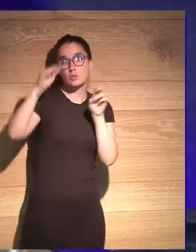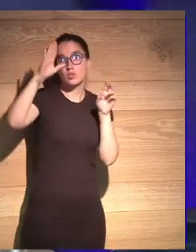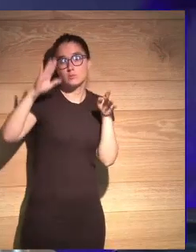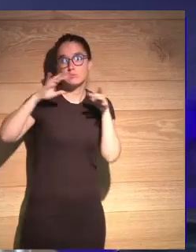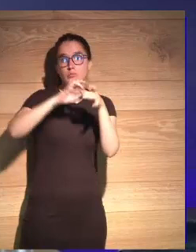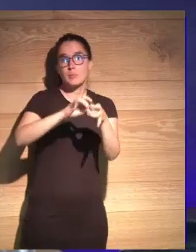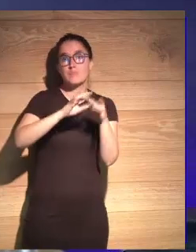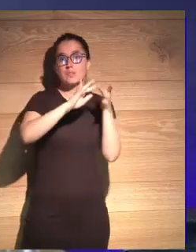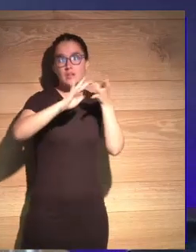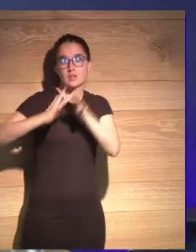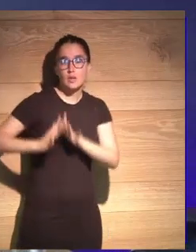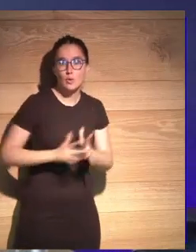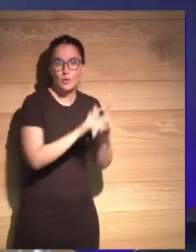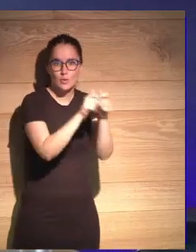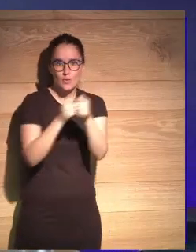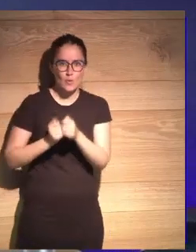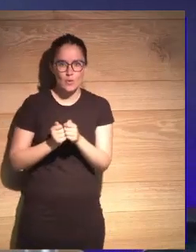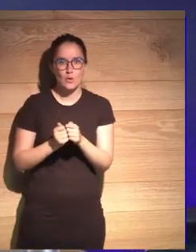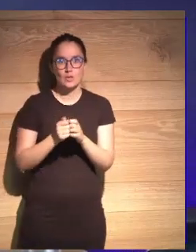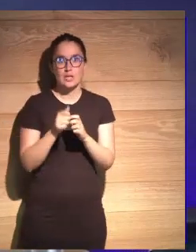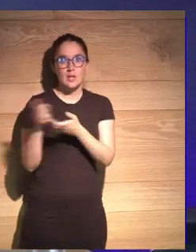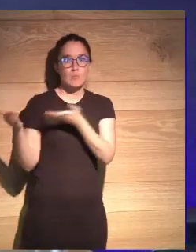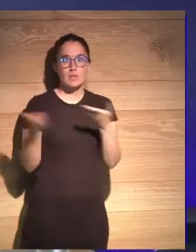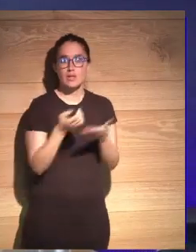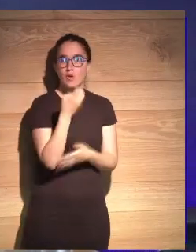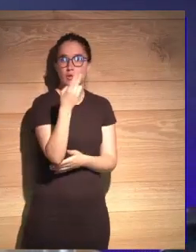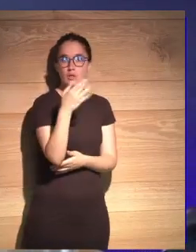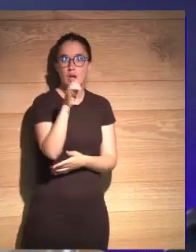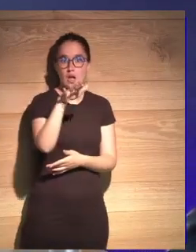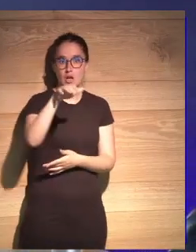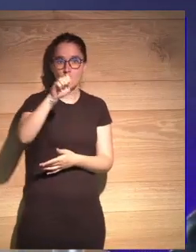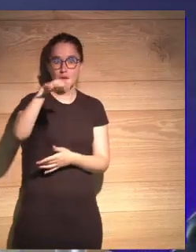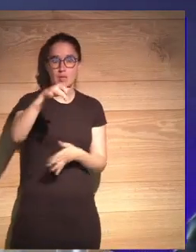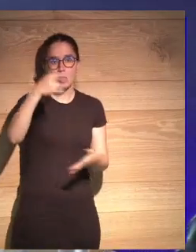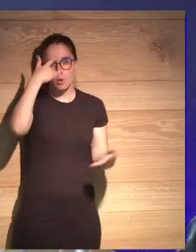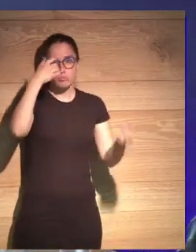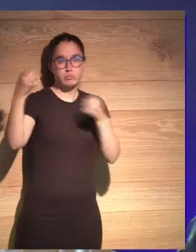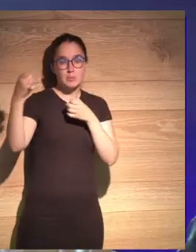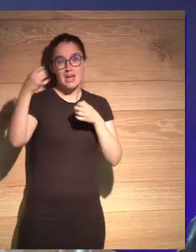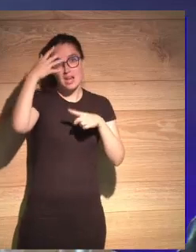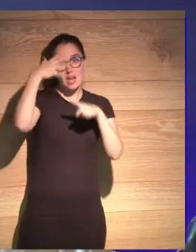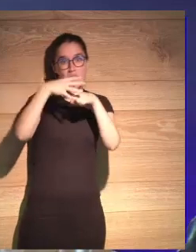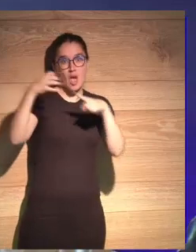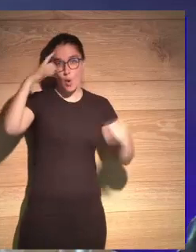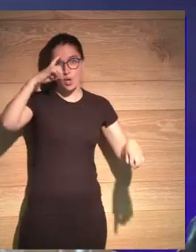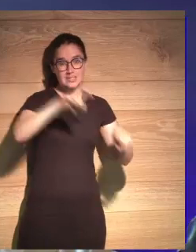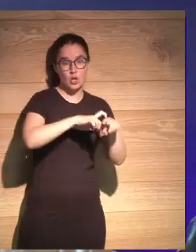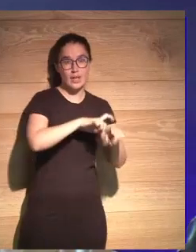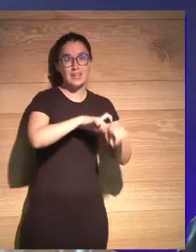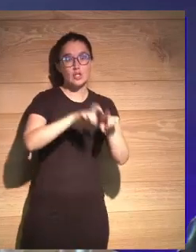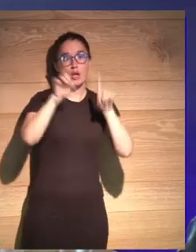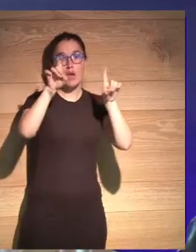cognitive issues related to the video games interaction. We have two guests,